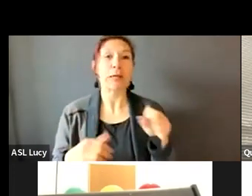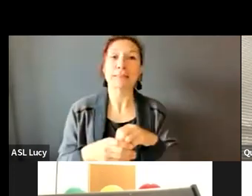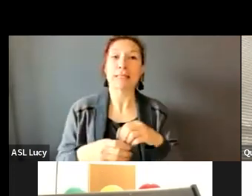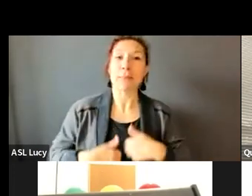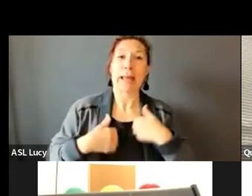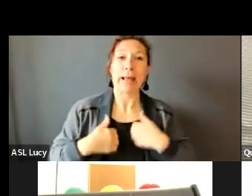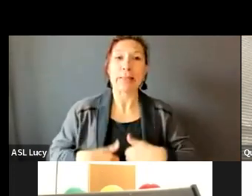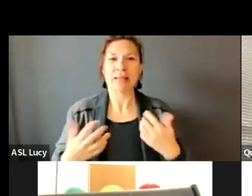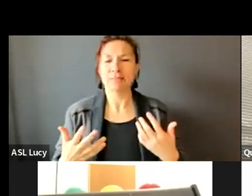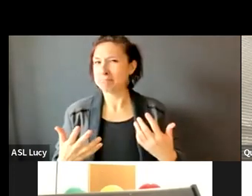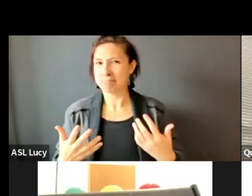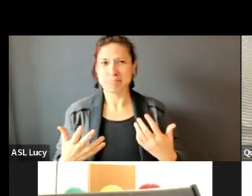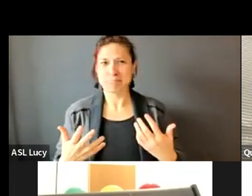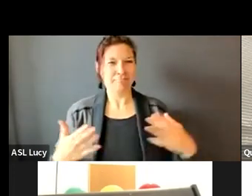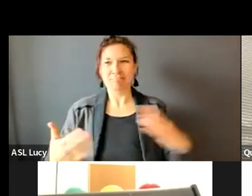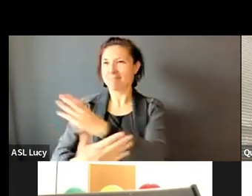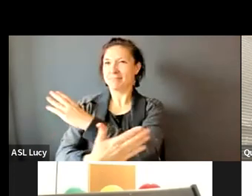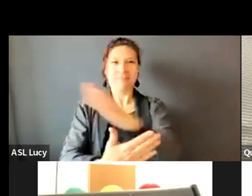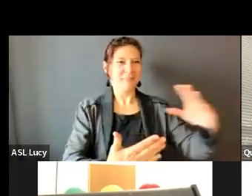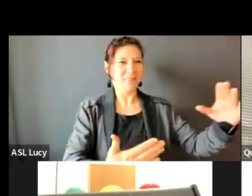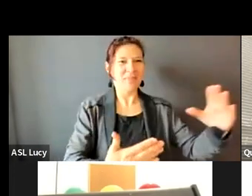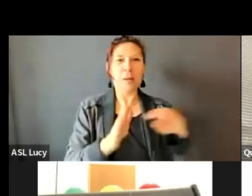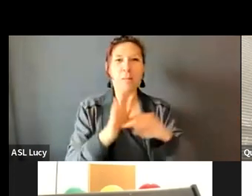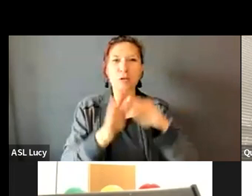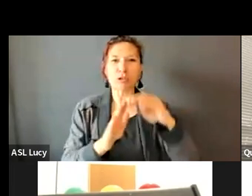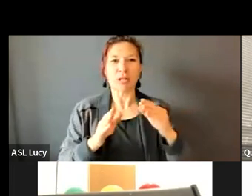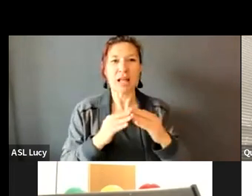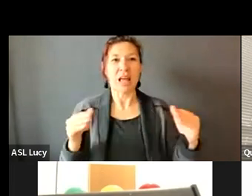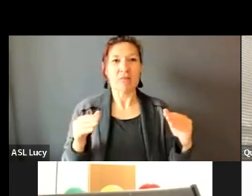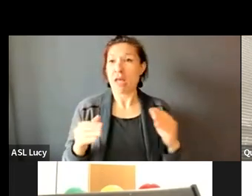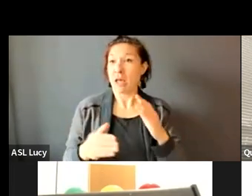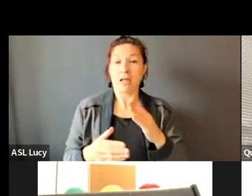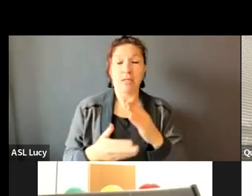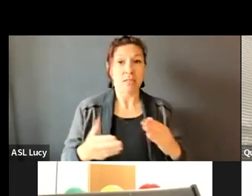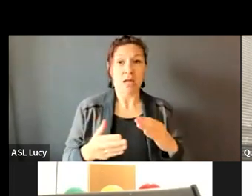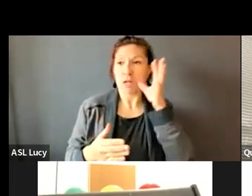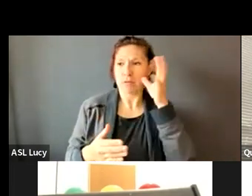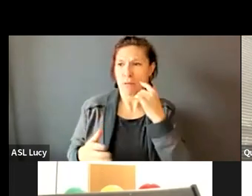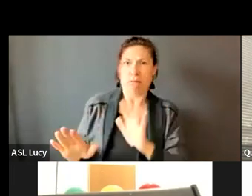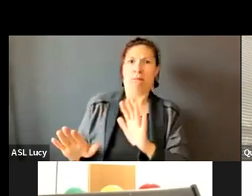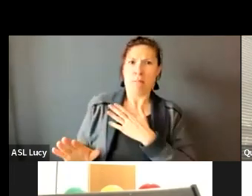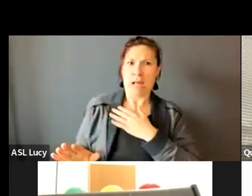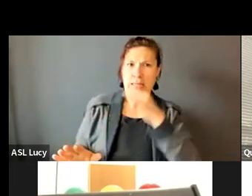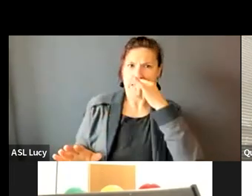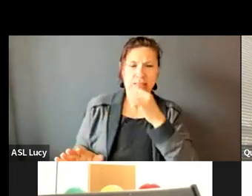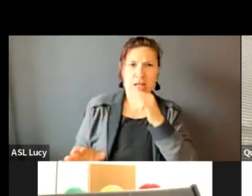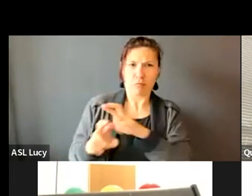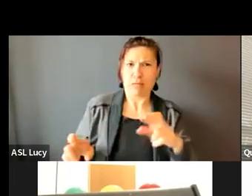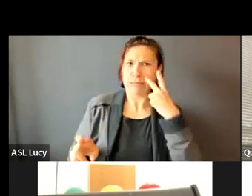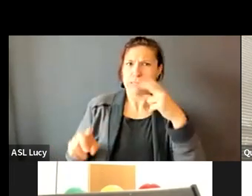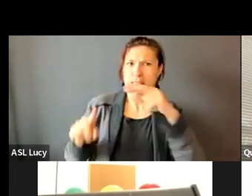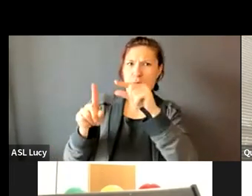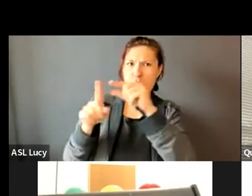different places during that time and I think a lot of the concern was families being like my kid's not ready for that conversation and I know they're not ready and I want